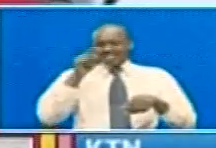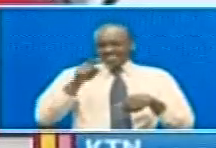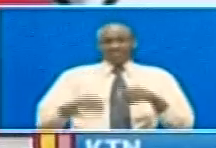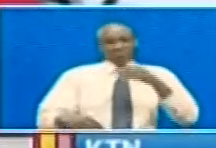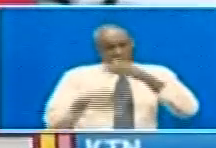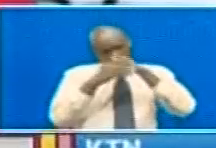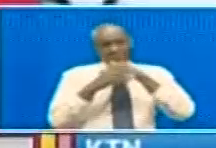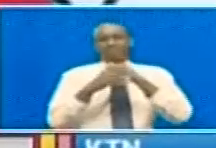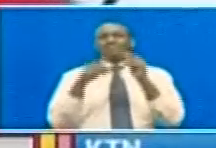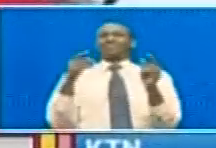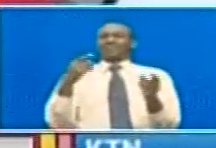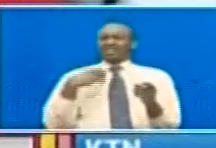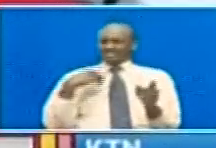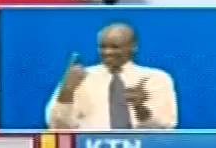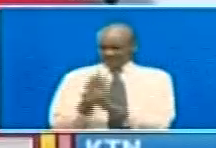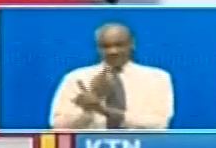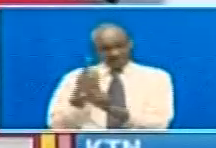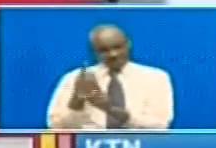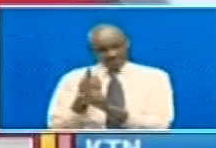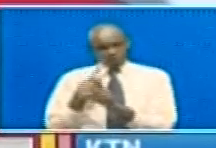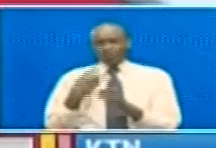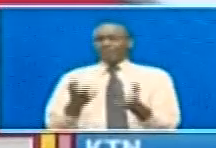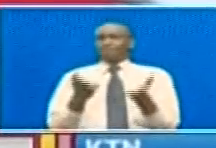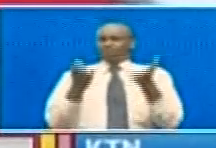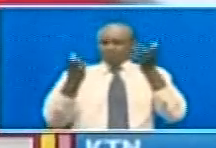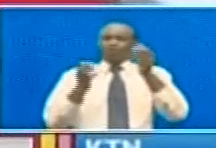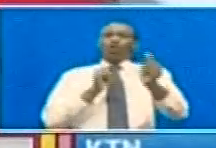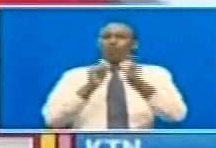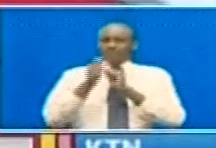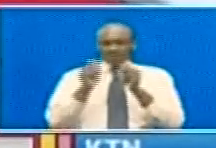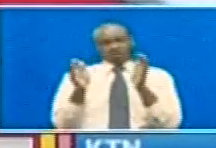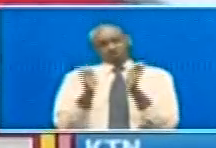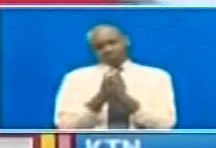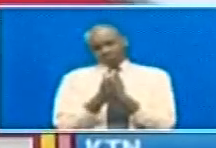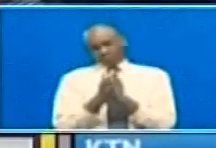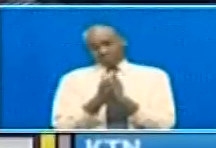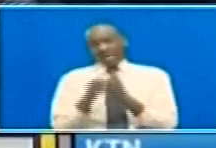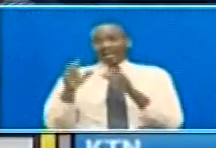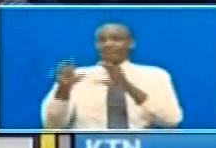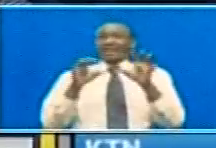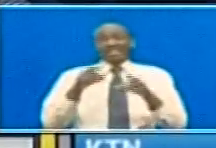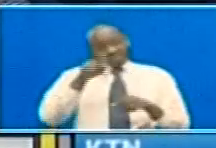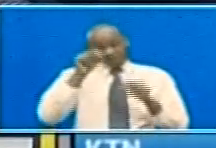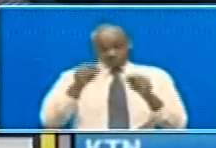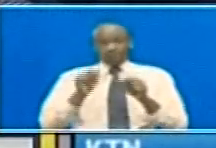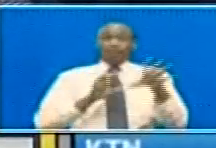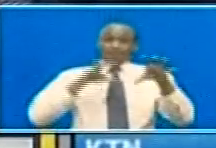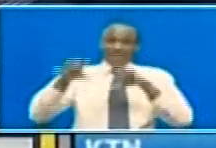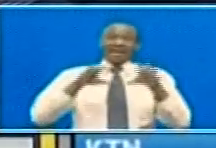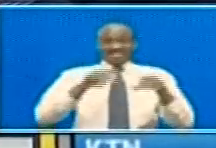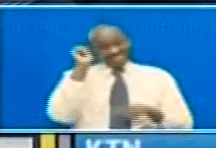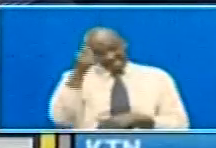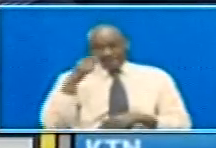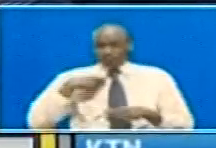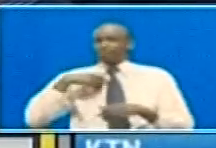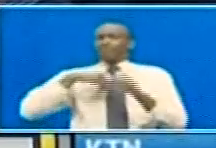complements our strategy and plans to improve our competitiveness and market Kenya as the